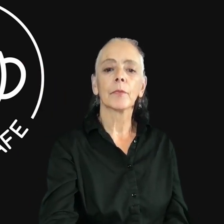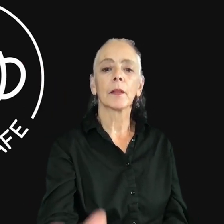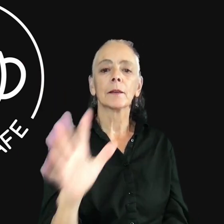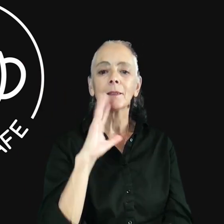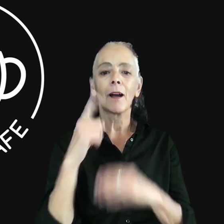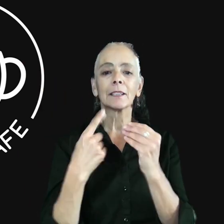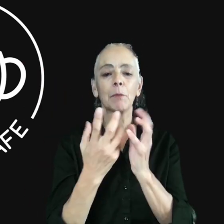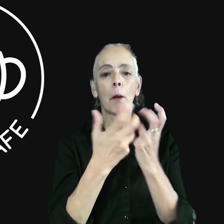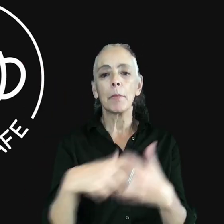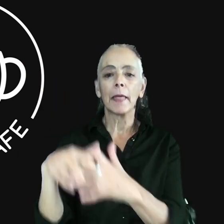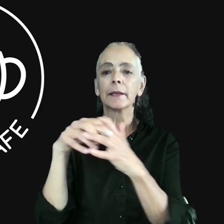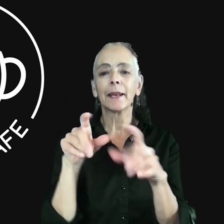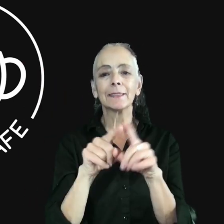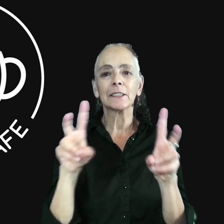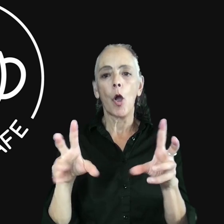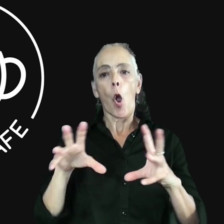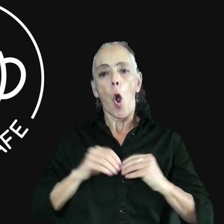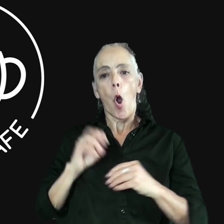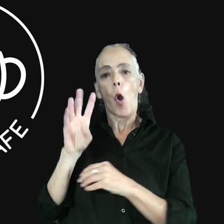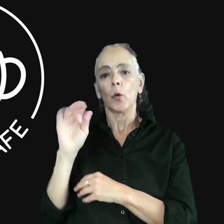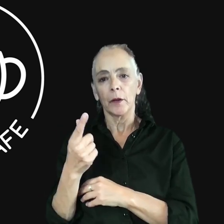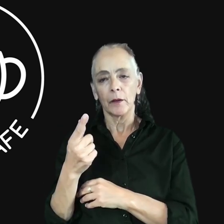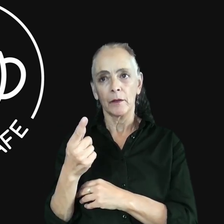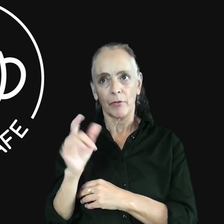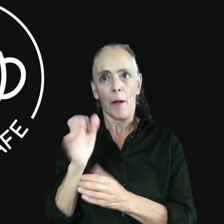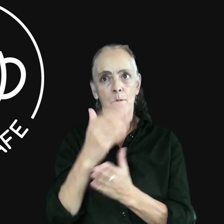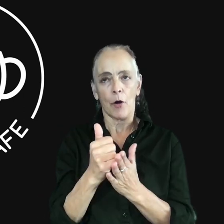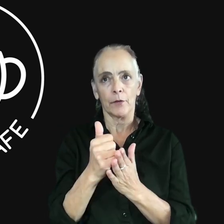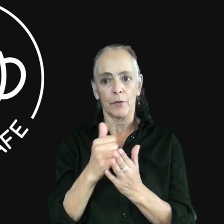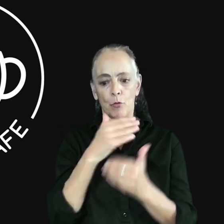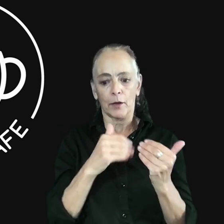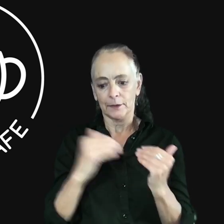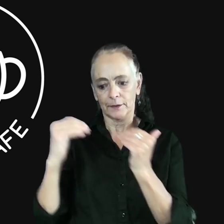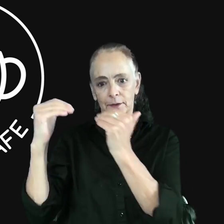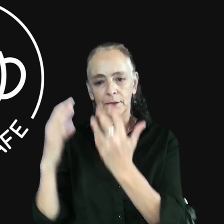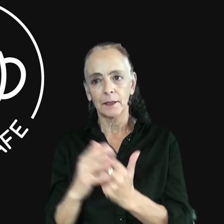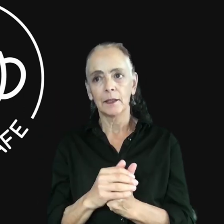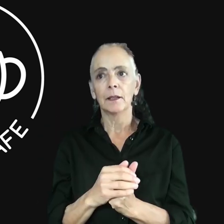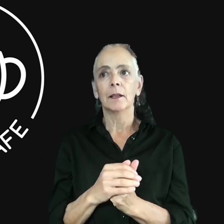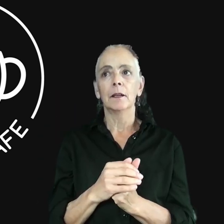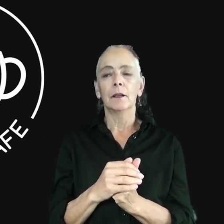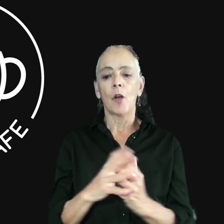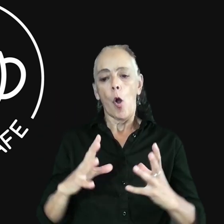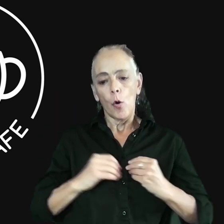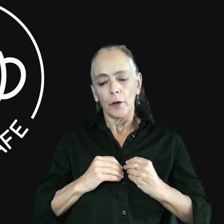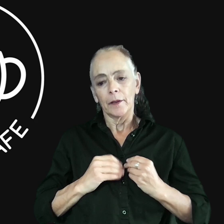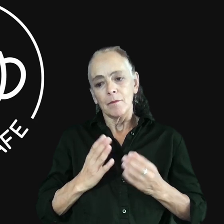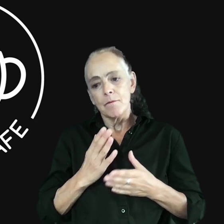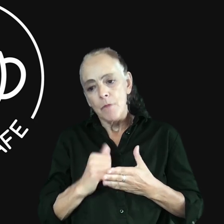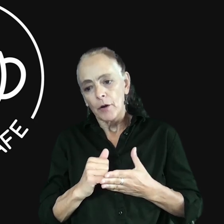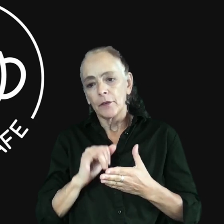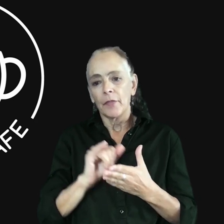kind of like owning this kind of portion of the iteration process and i think owning some aspect of the design